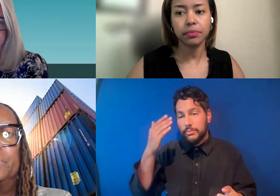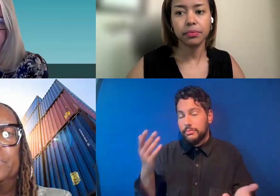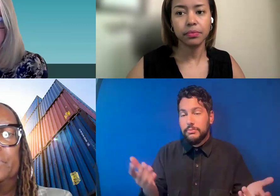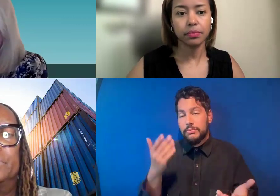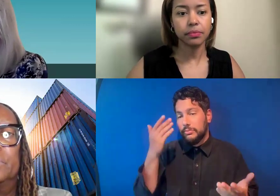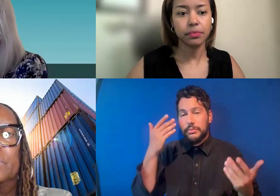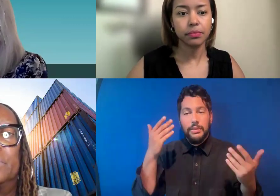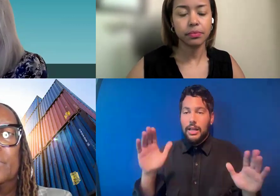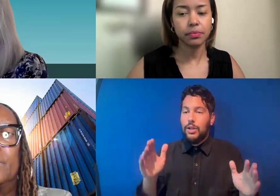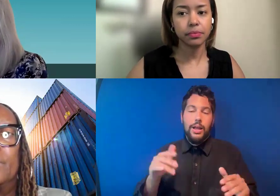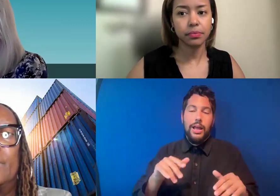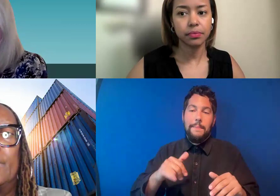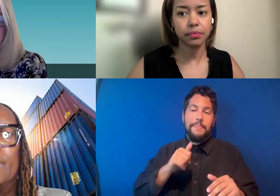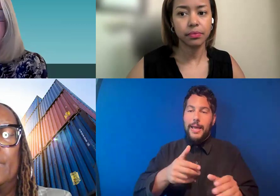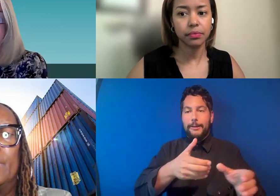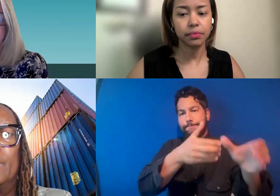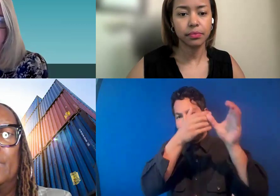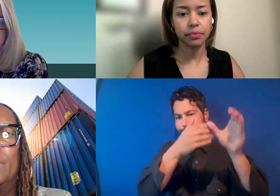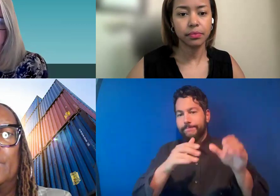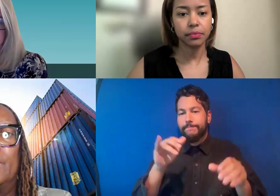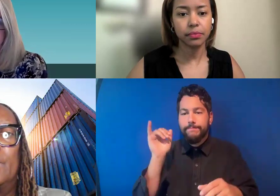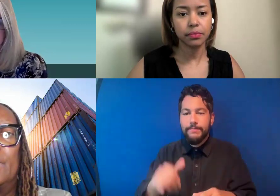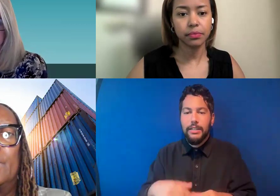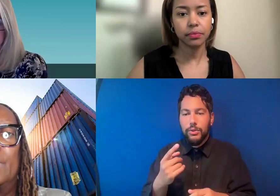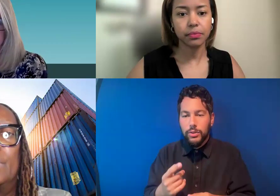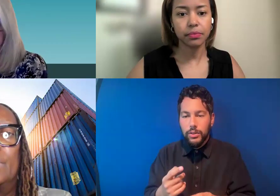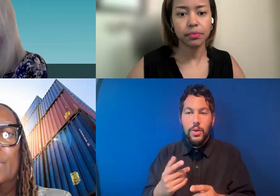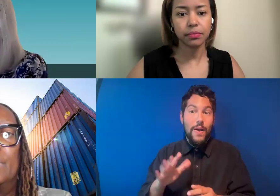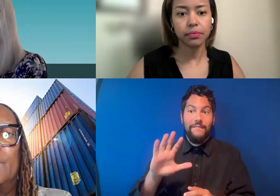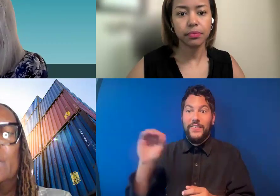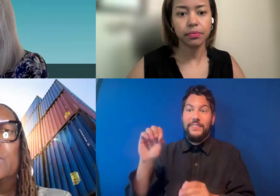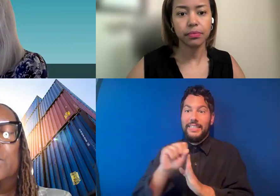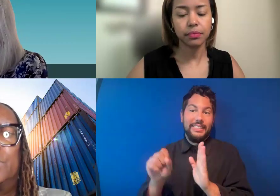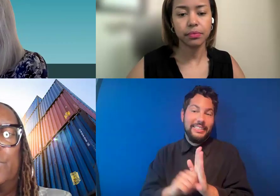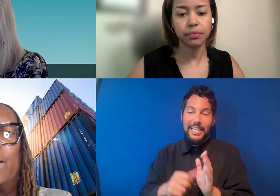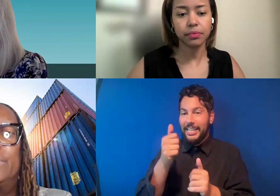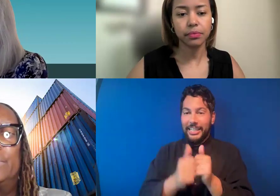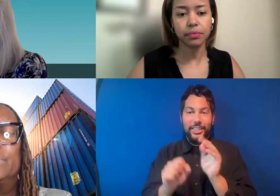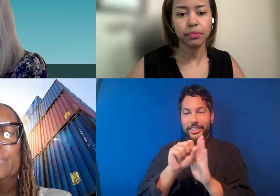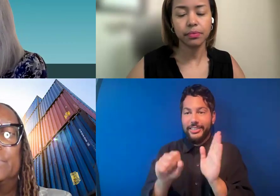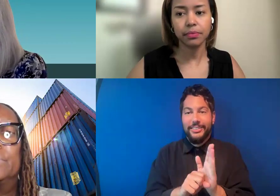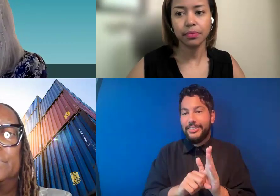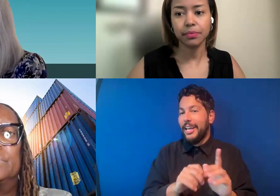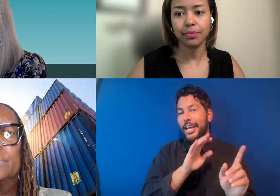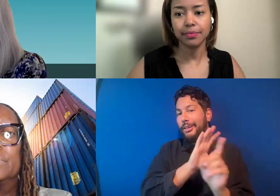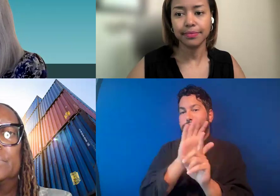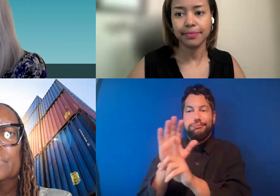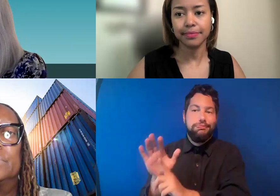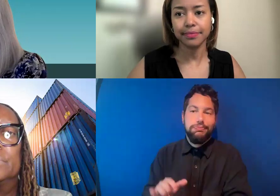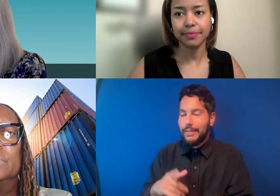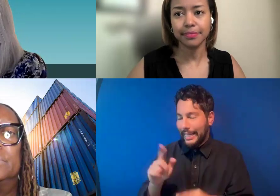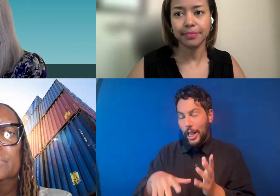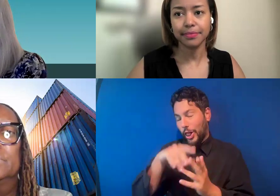I don't know. I don't have any expertise on the particular ones because there's 50 states, and I'll get I have time to learn about each